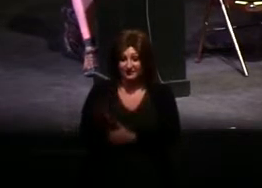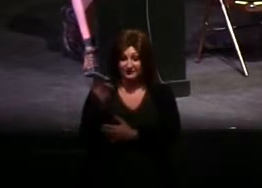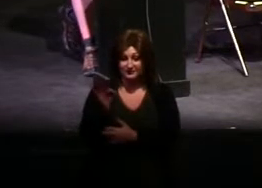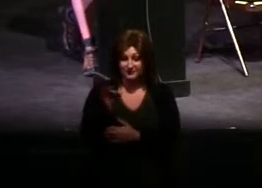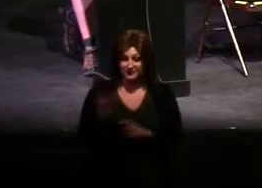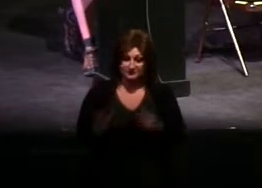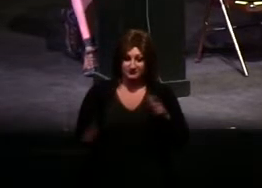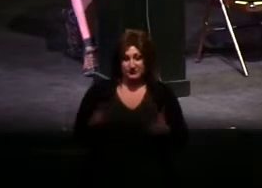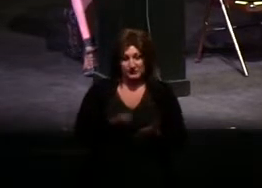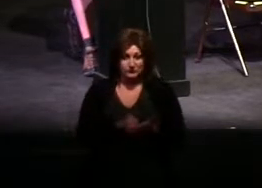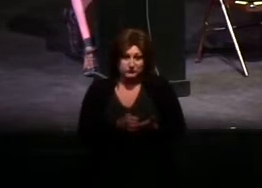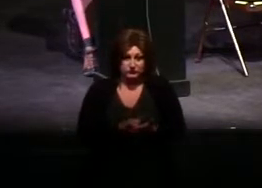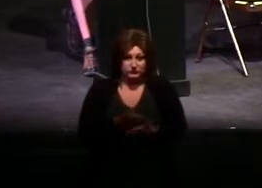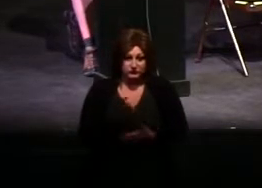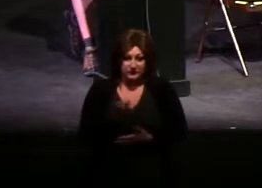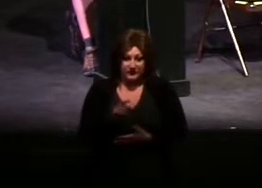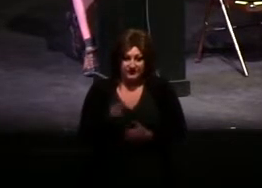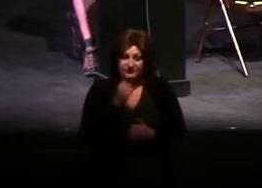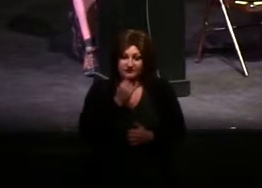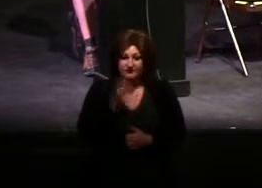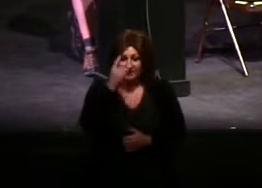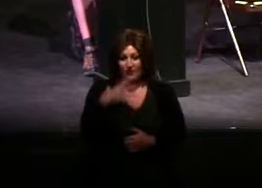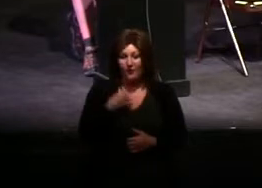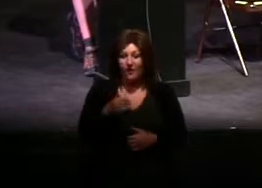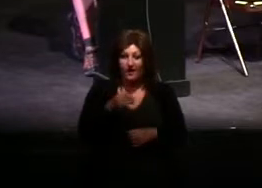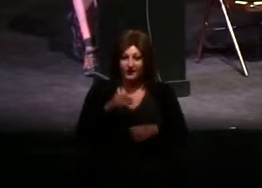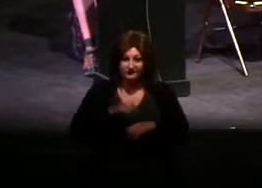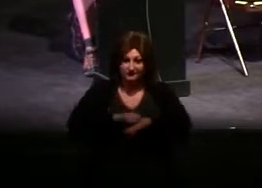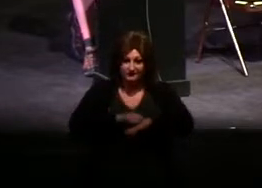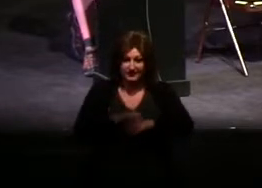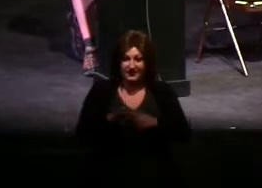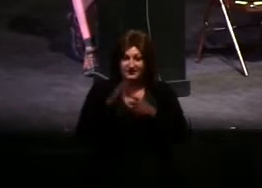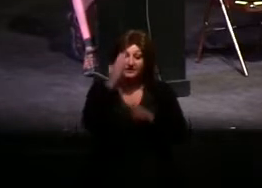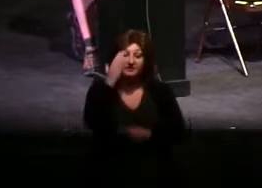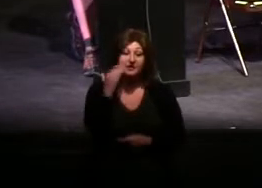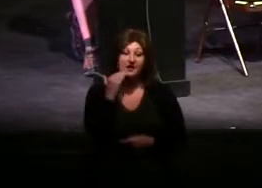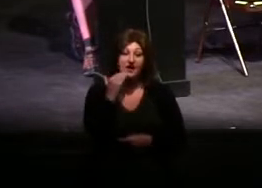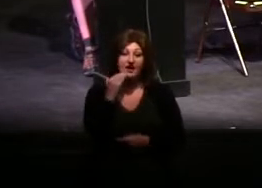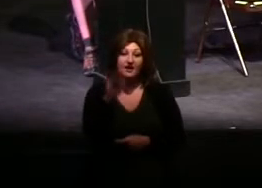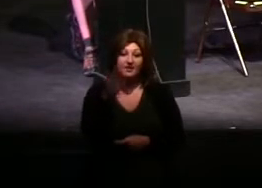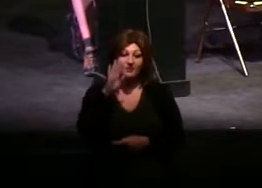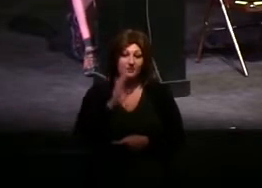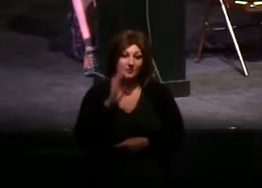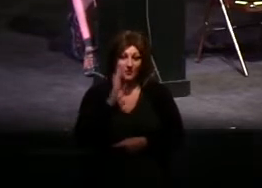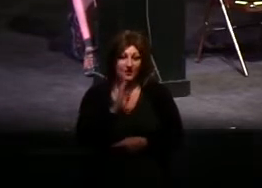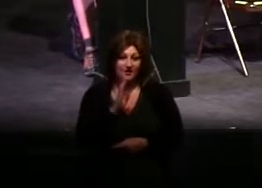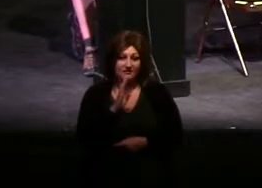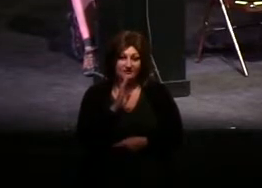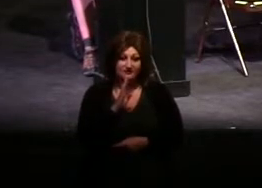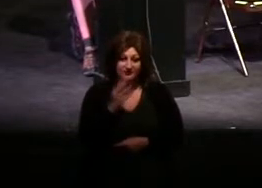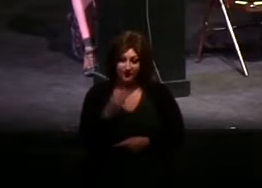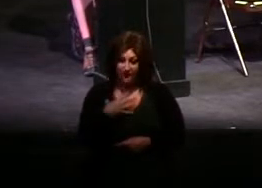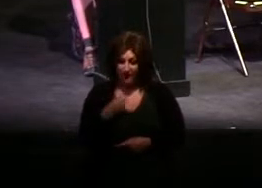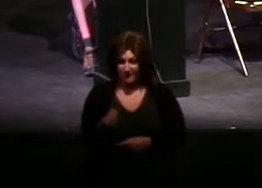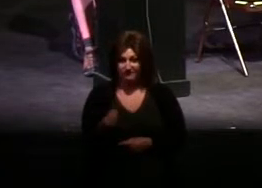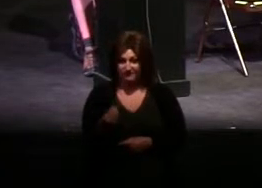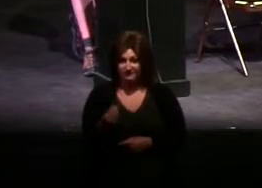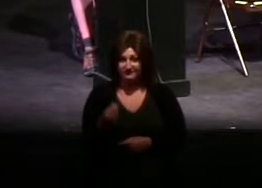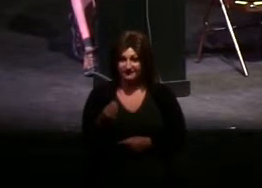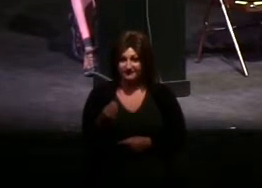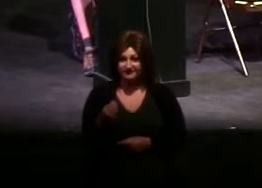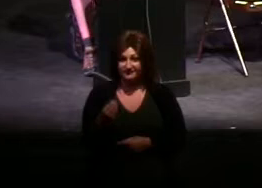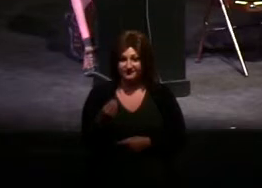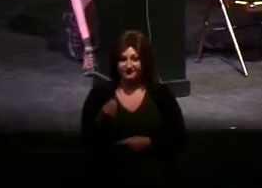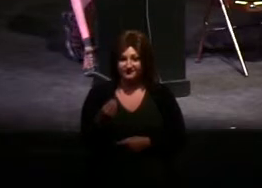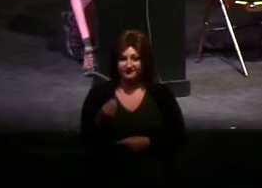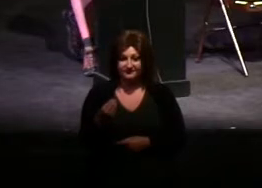the fattest goat, one with a coat of white fur, except for its head, which was brown and white.